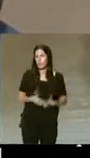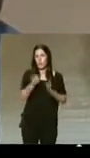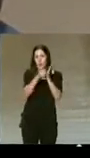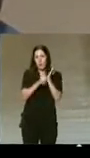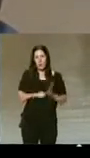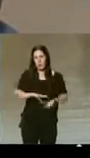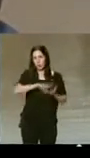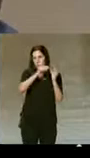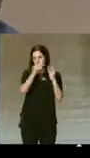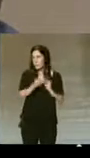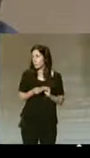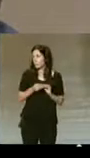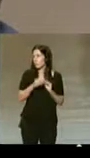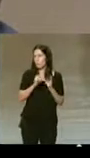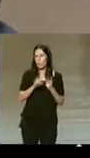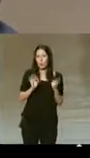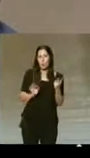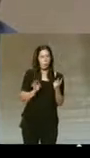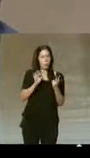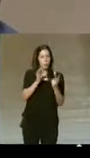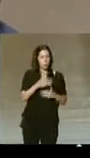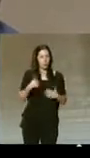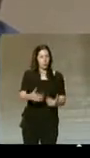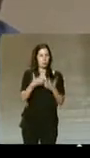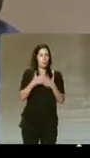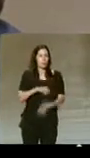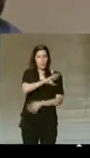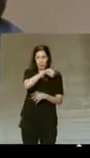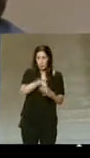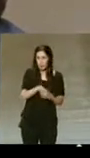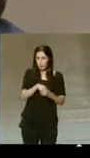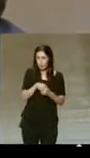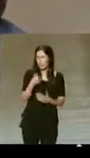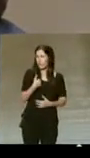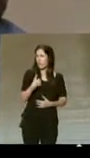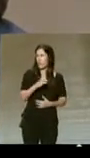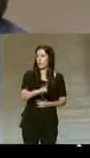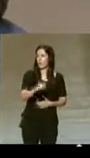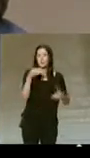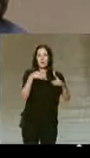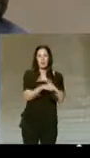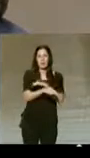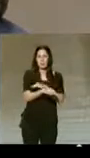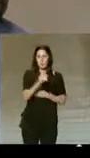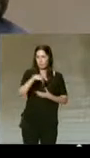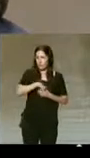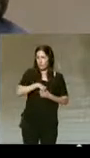Any app or any device should